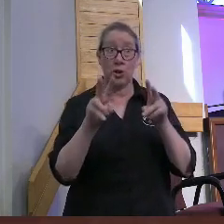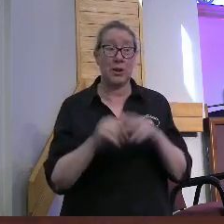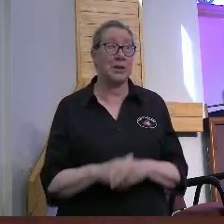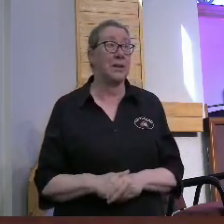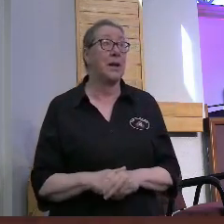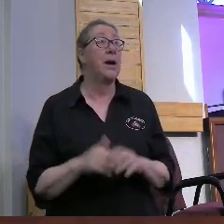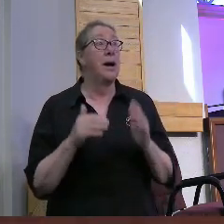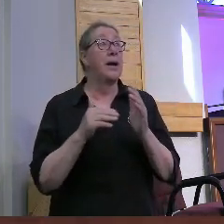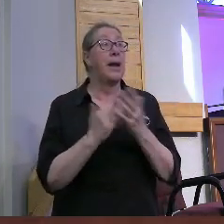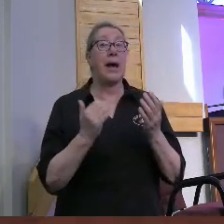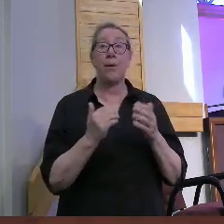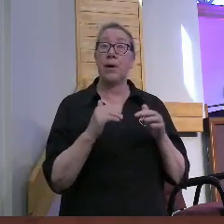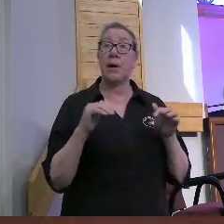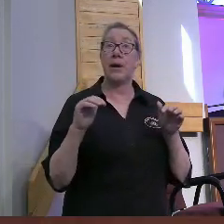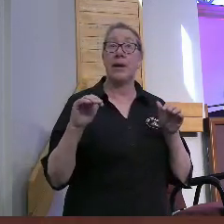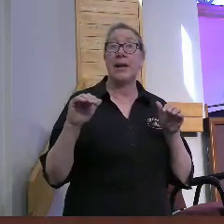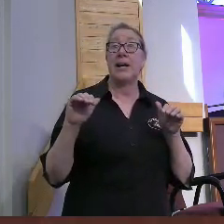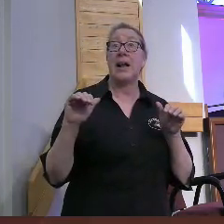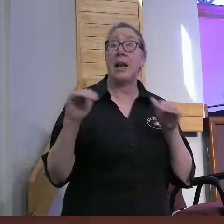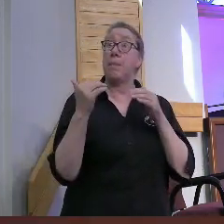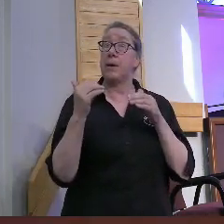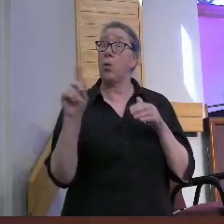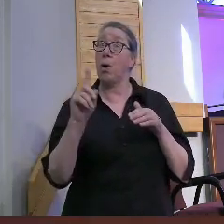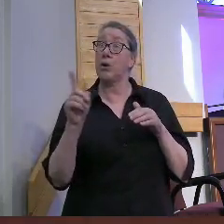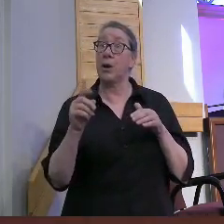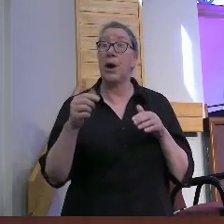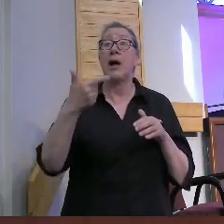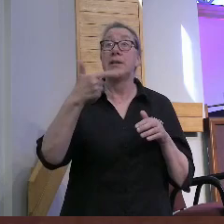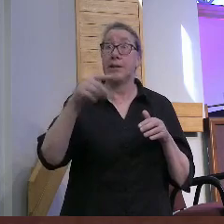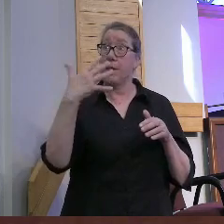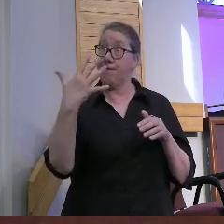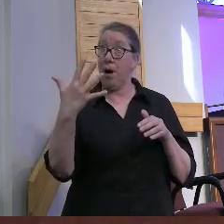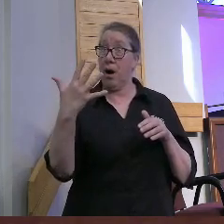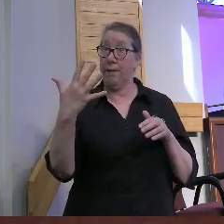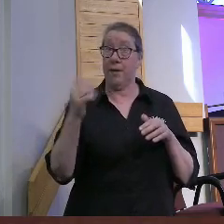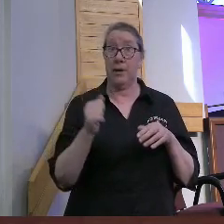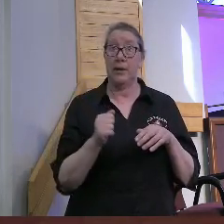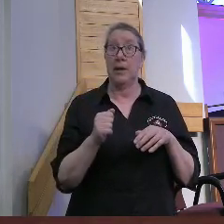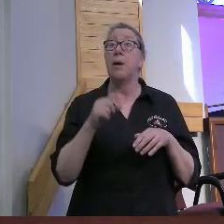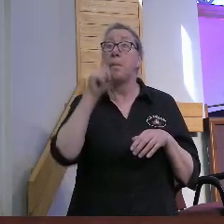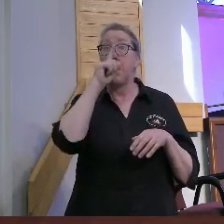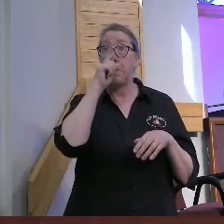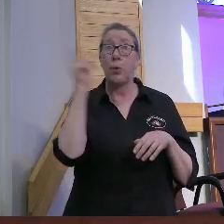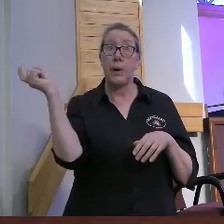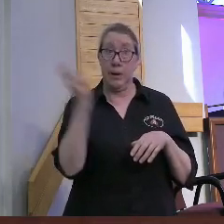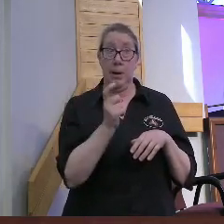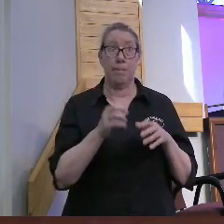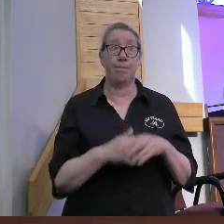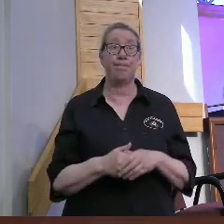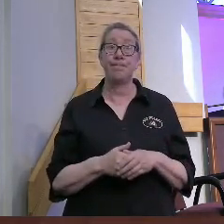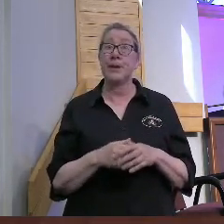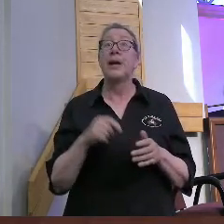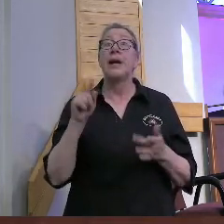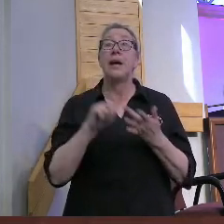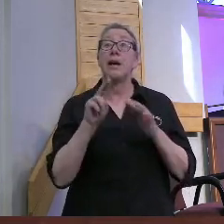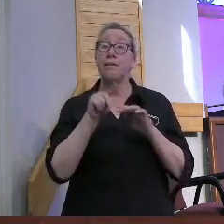to our 75 plus volunteers. But if you would like to be in church, then please make sure you message the church